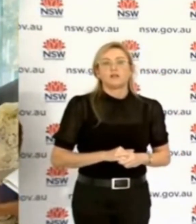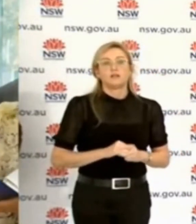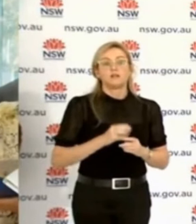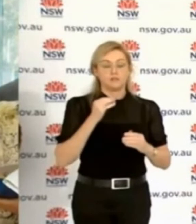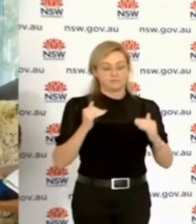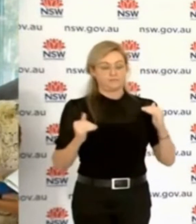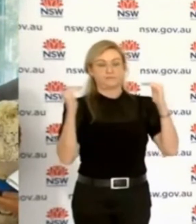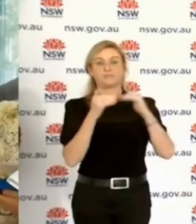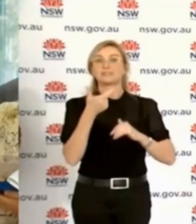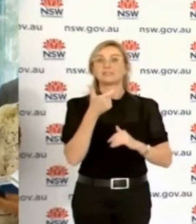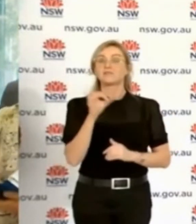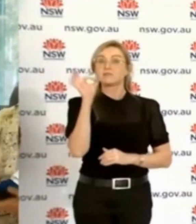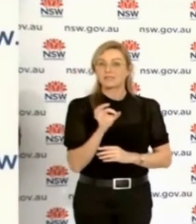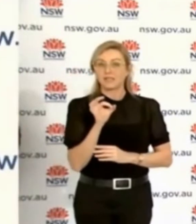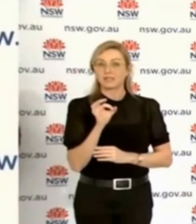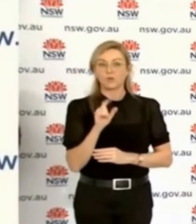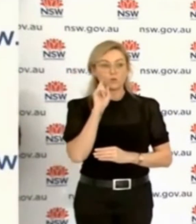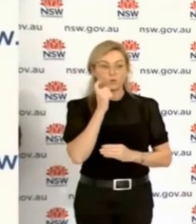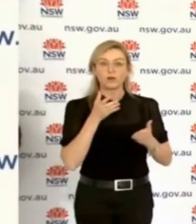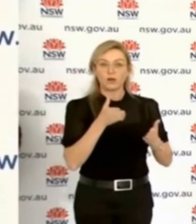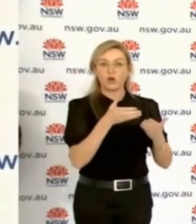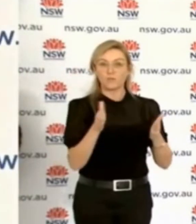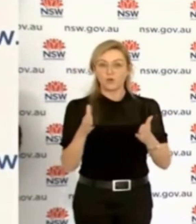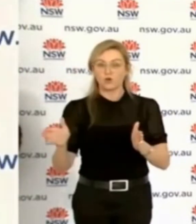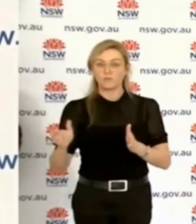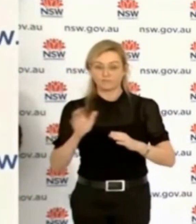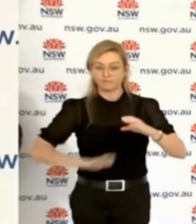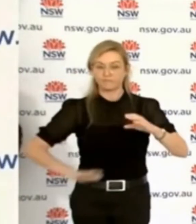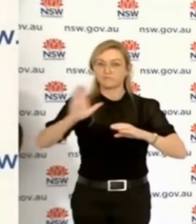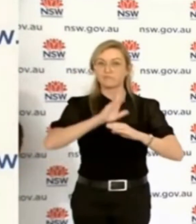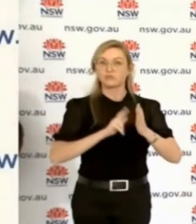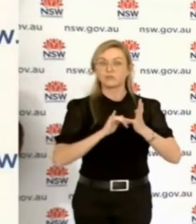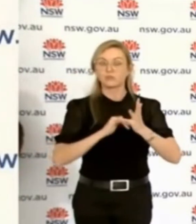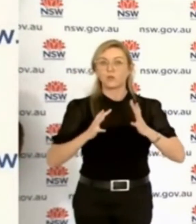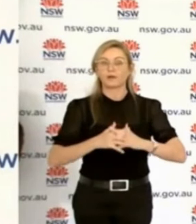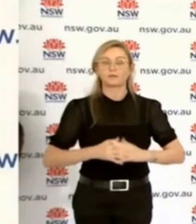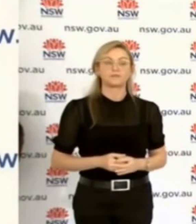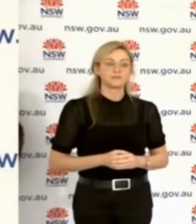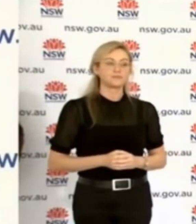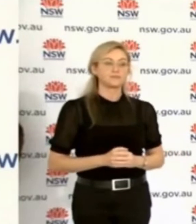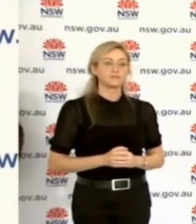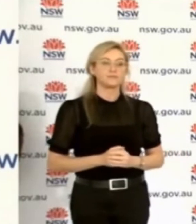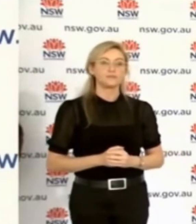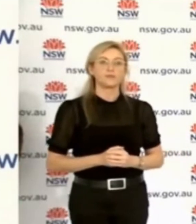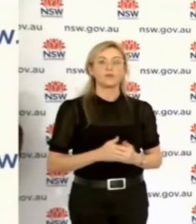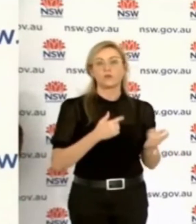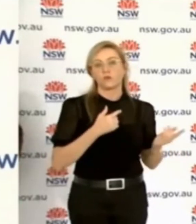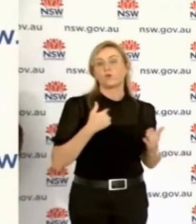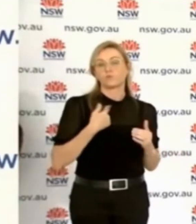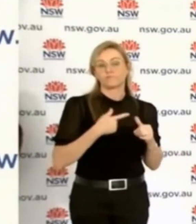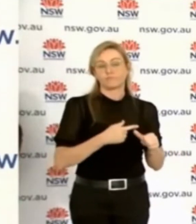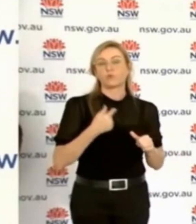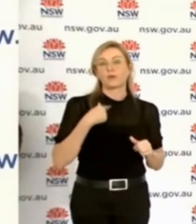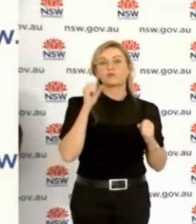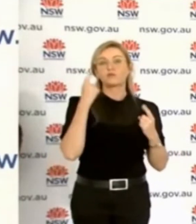restricted? Yeah. Well, we're very conscious of the fact that as we ease restrictions, that many businesses will